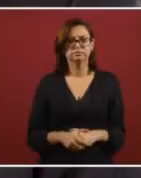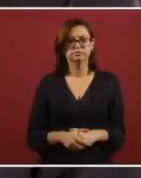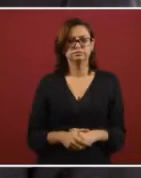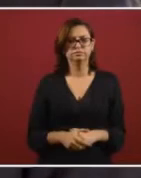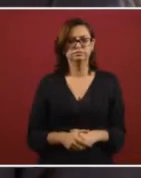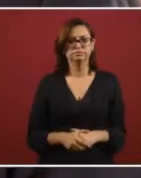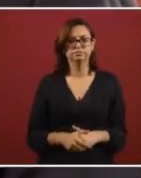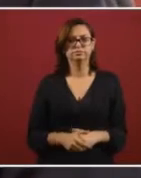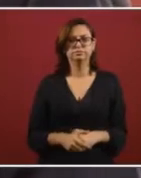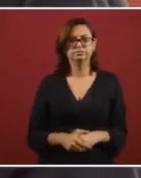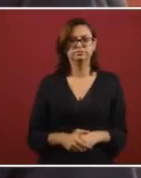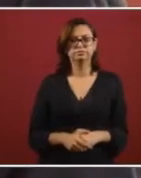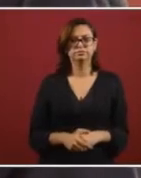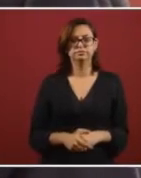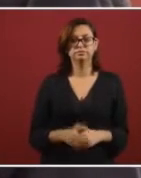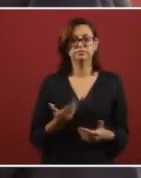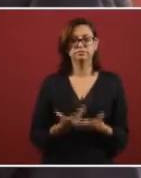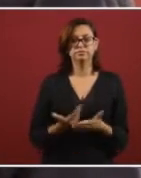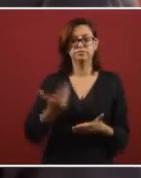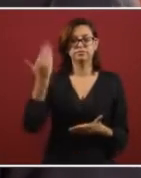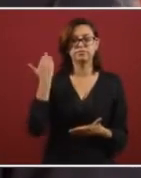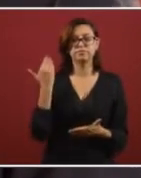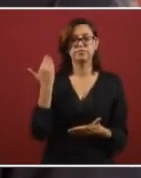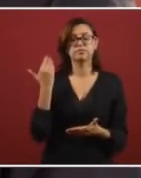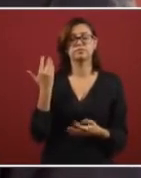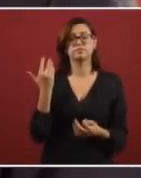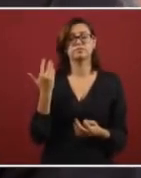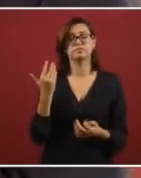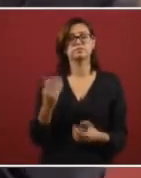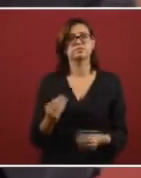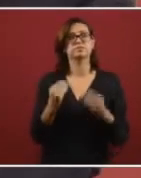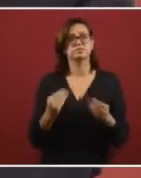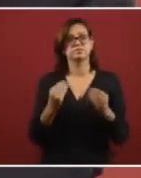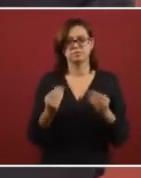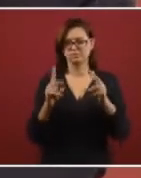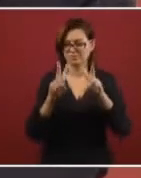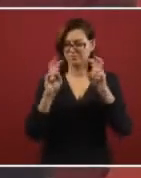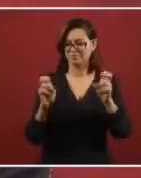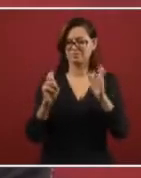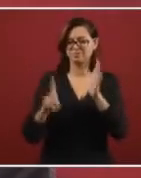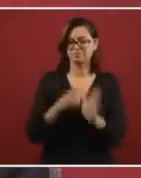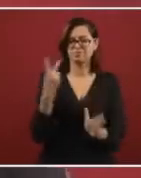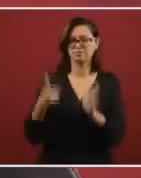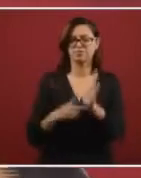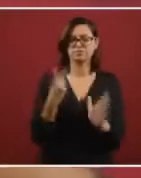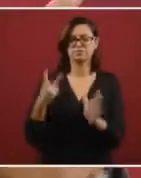At that time, we used to talk a lot